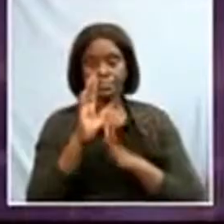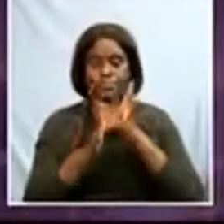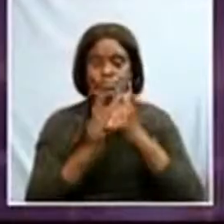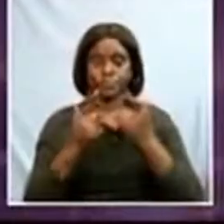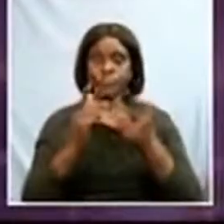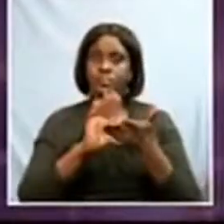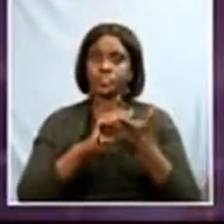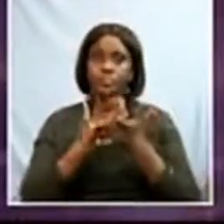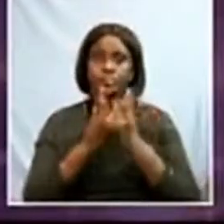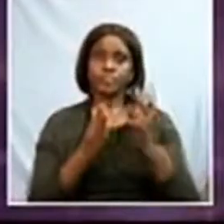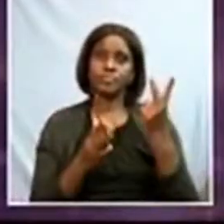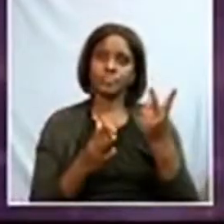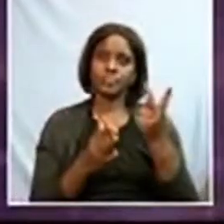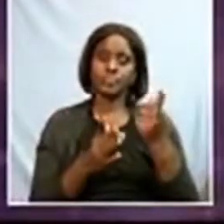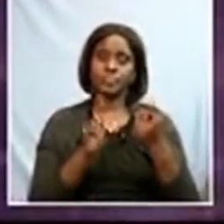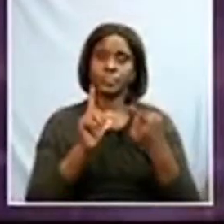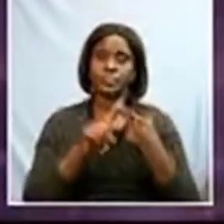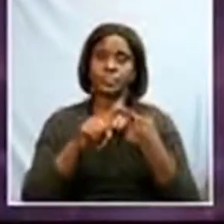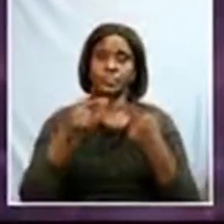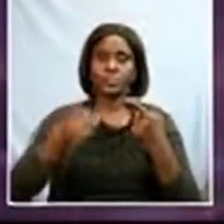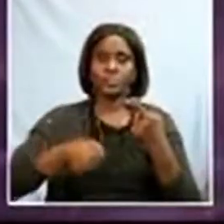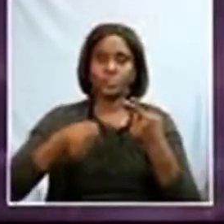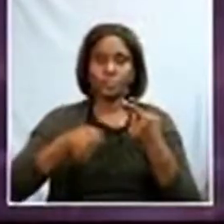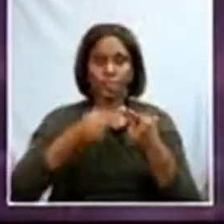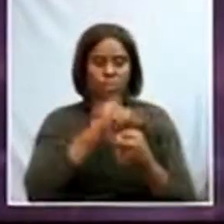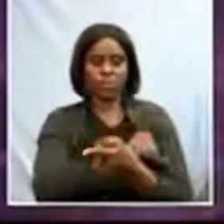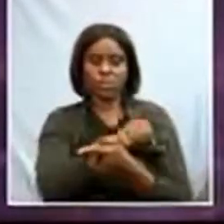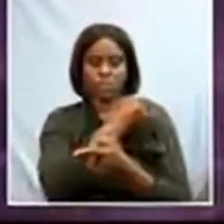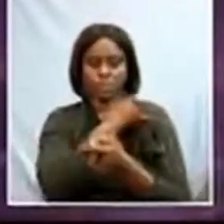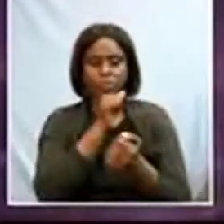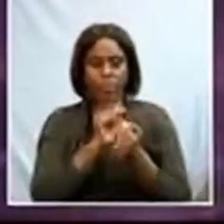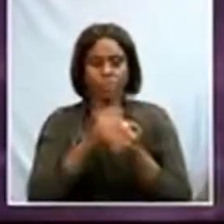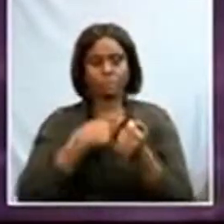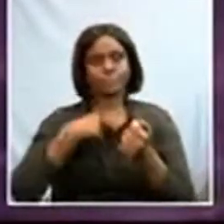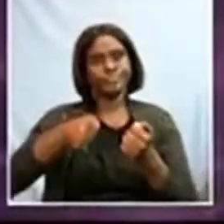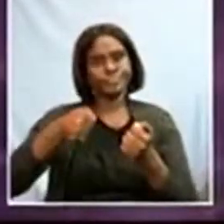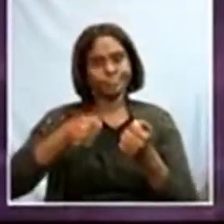sign language interpreters, that's Jason Manda and Chola Kauma.